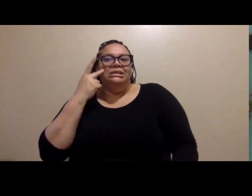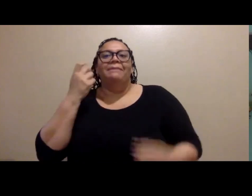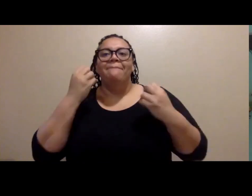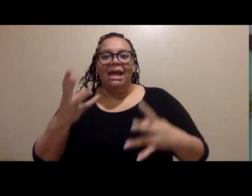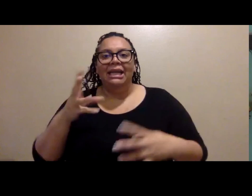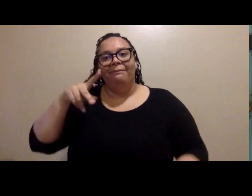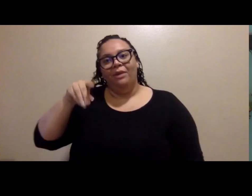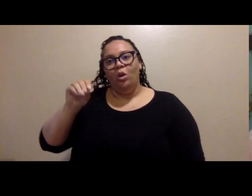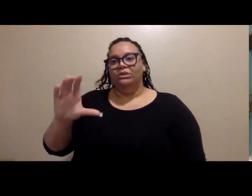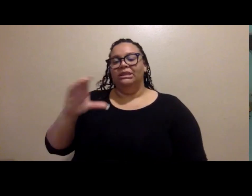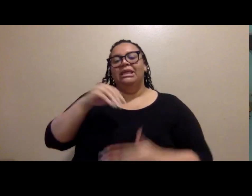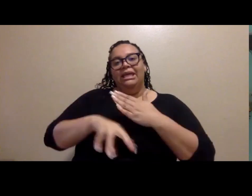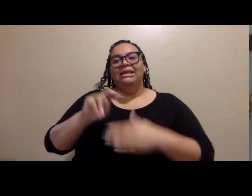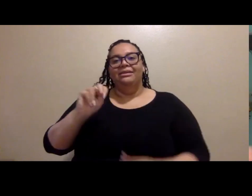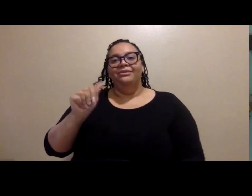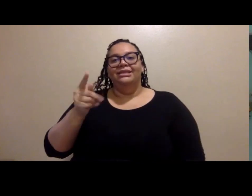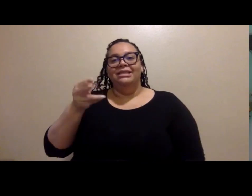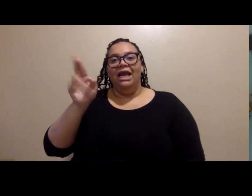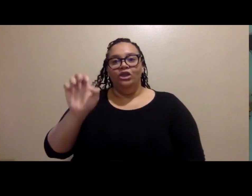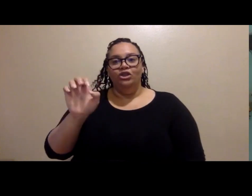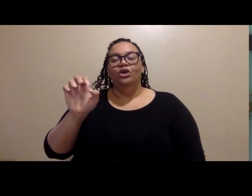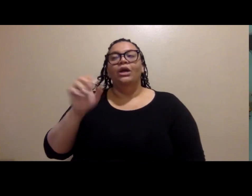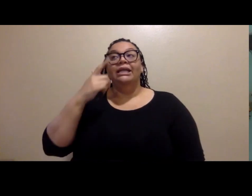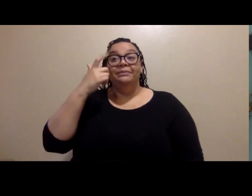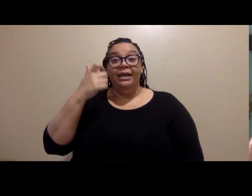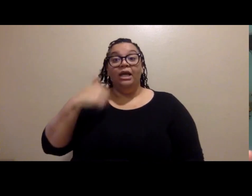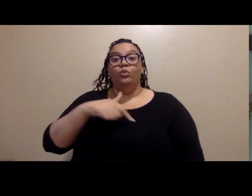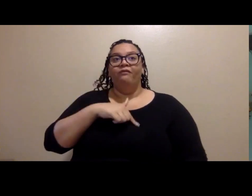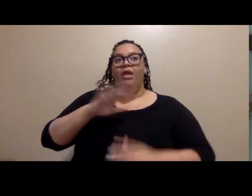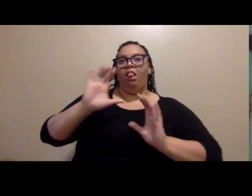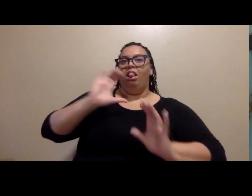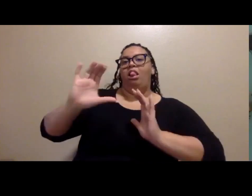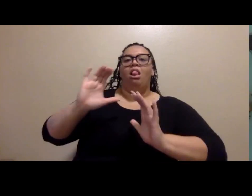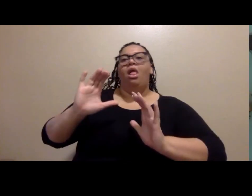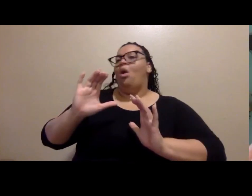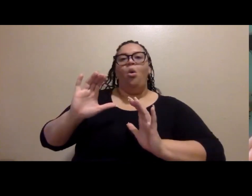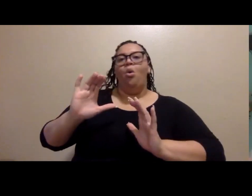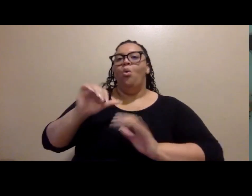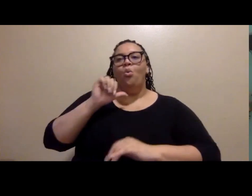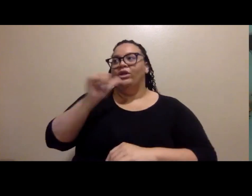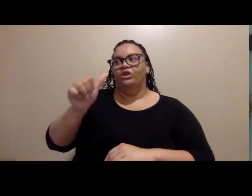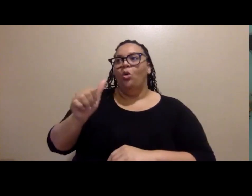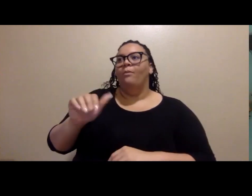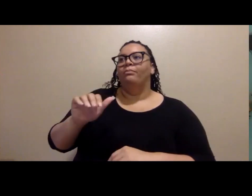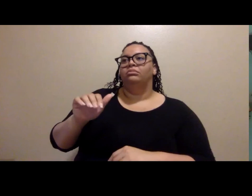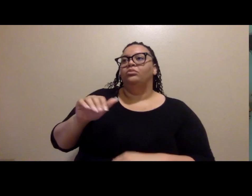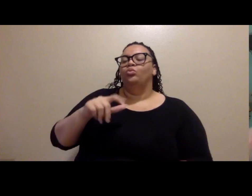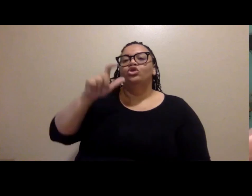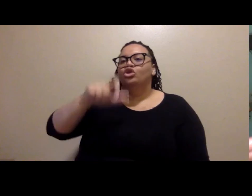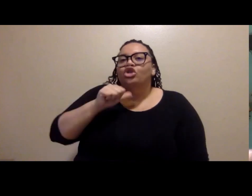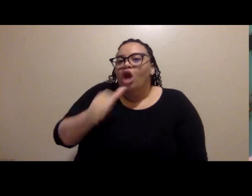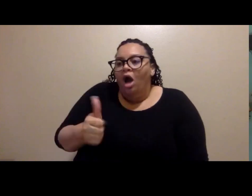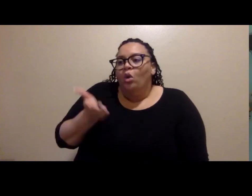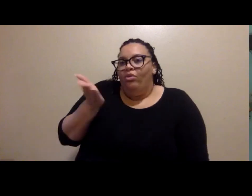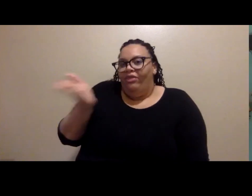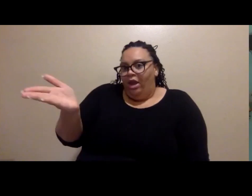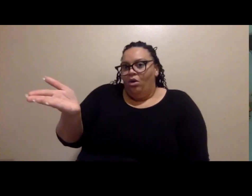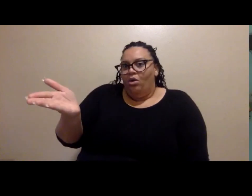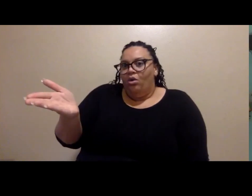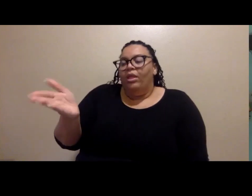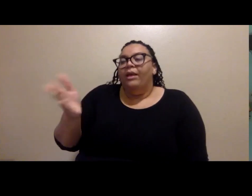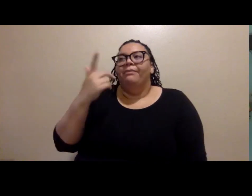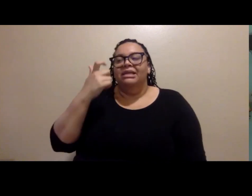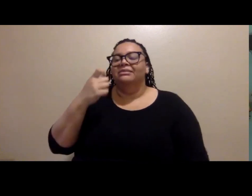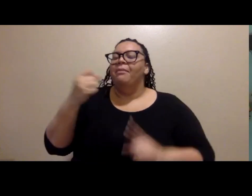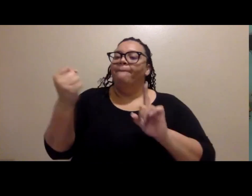because we've been communicated that we do not belong here, right? Or we've been murdered, or there's been violence and abuse within those spaces. And